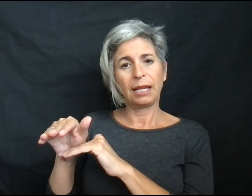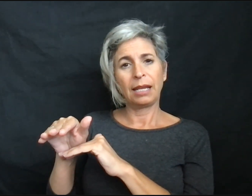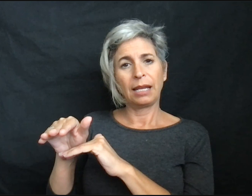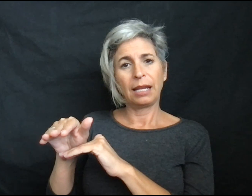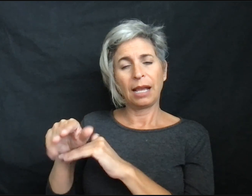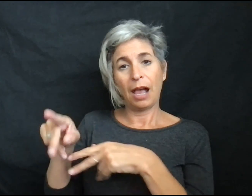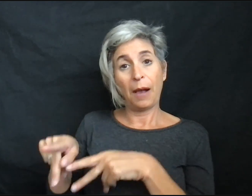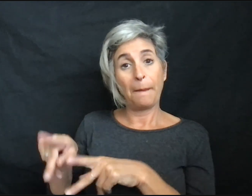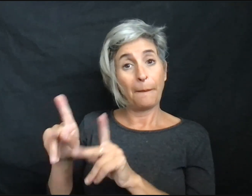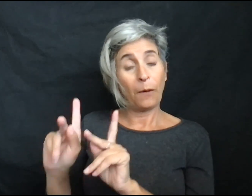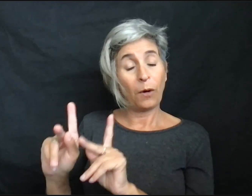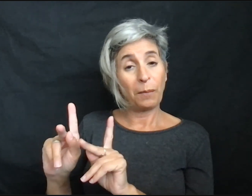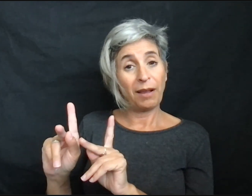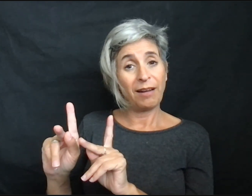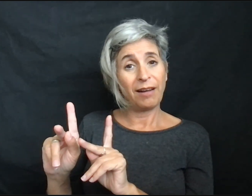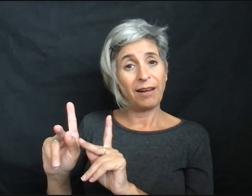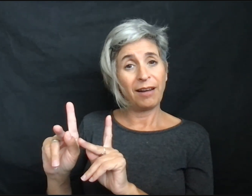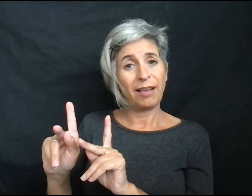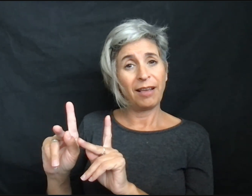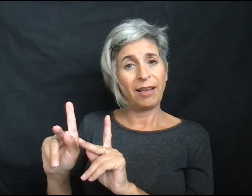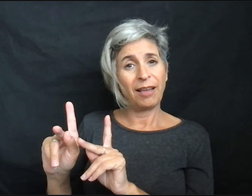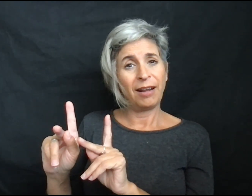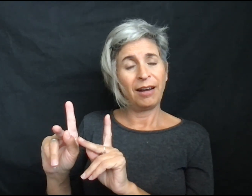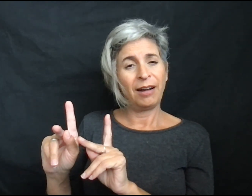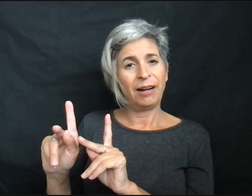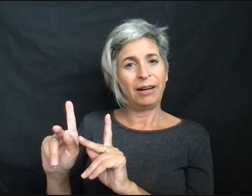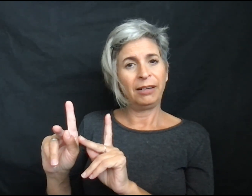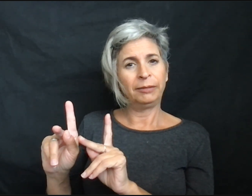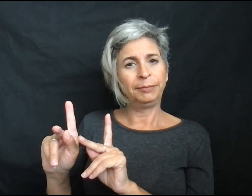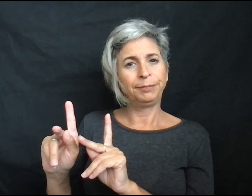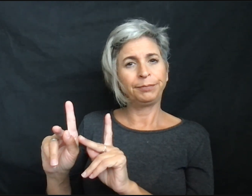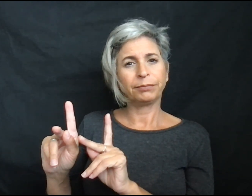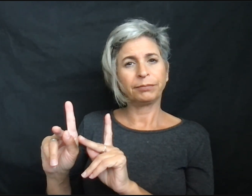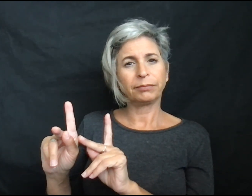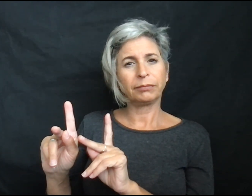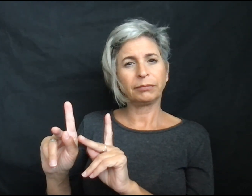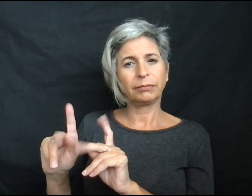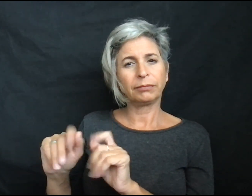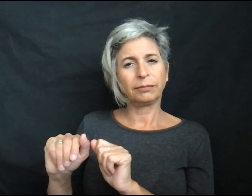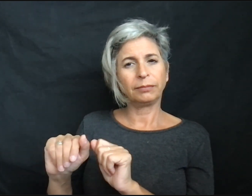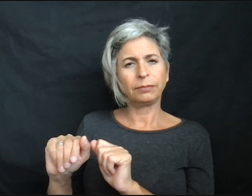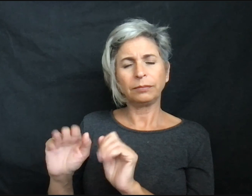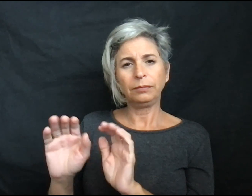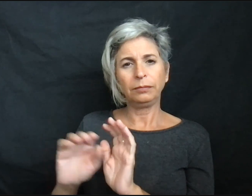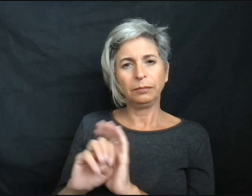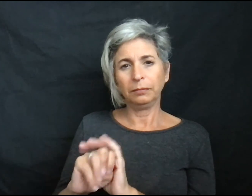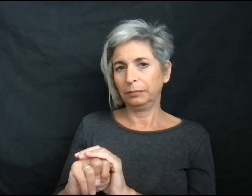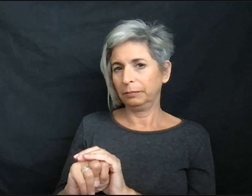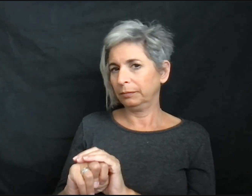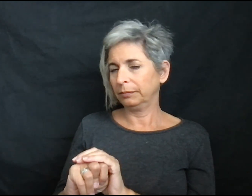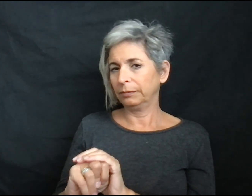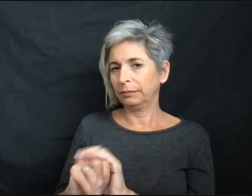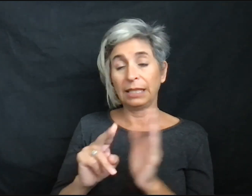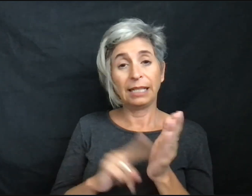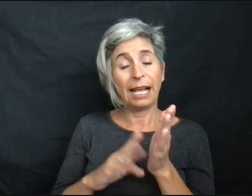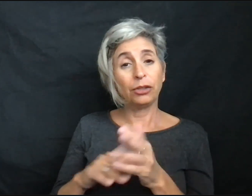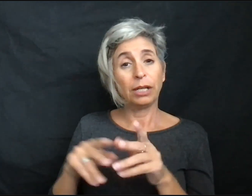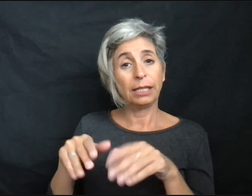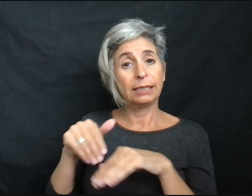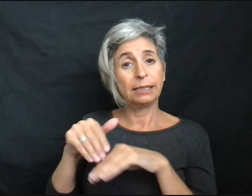permit? Seems like they're not asking this question. Contractor, okay, it's a contractor submitting the